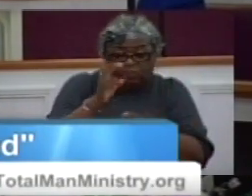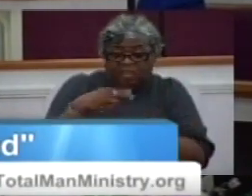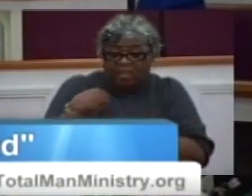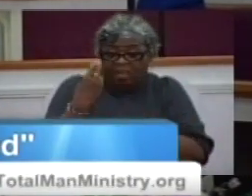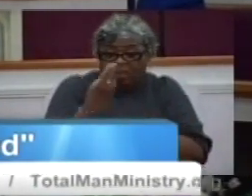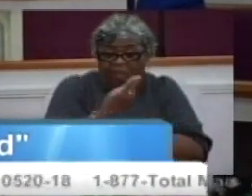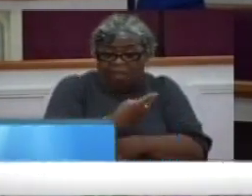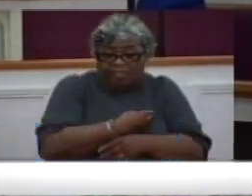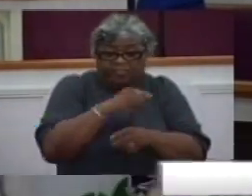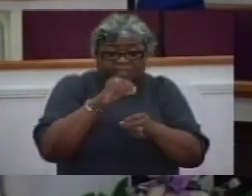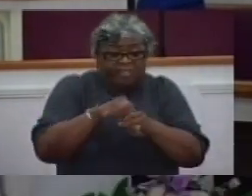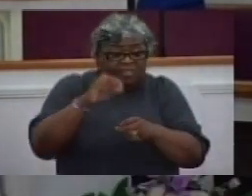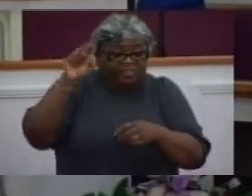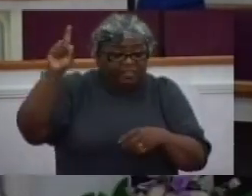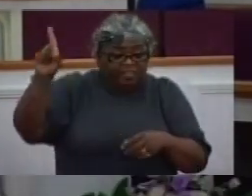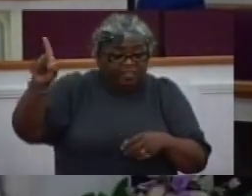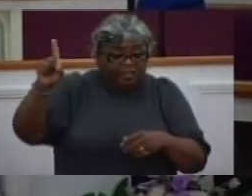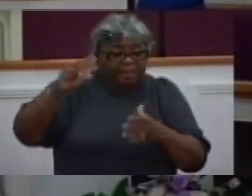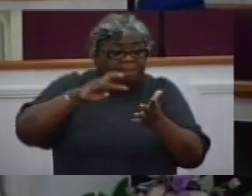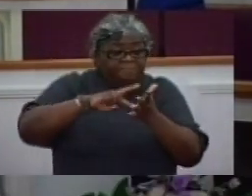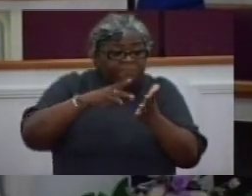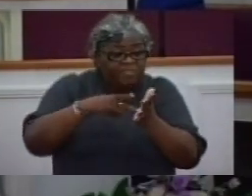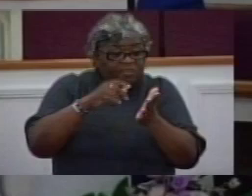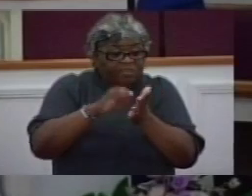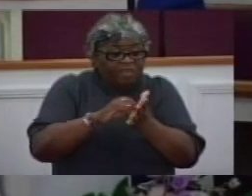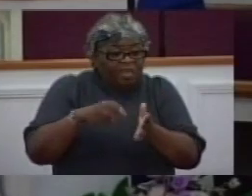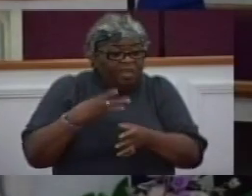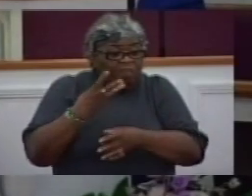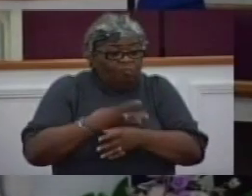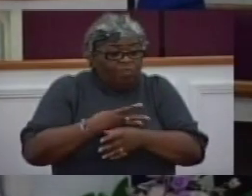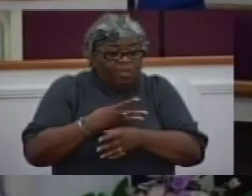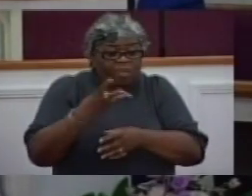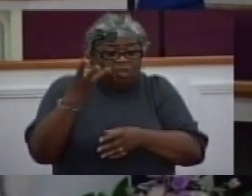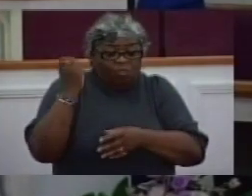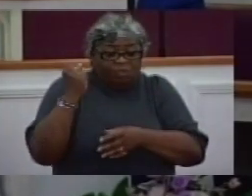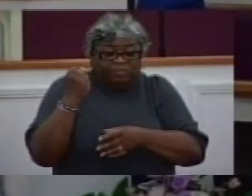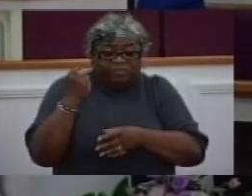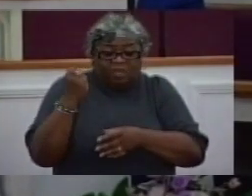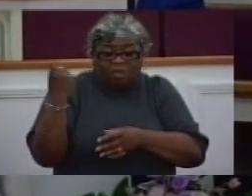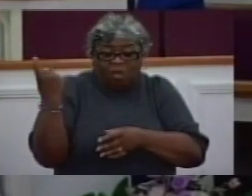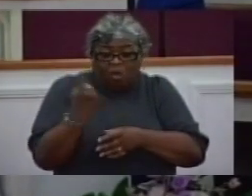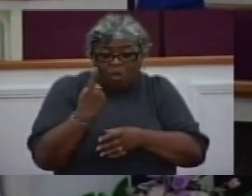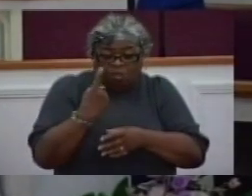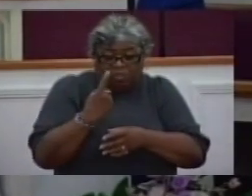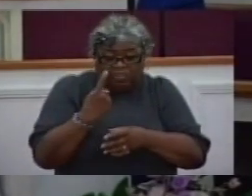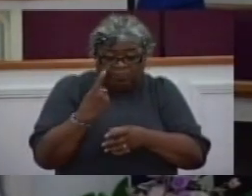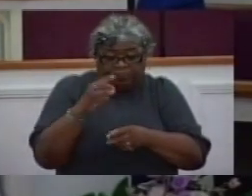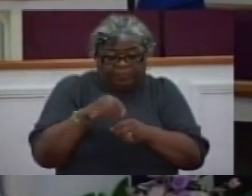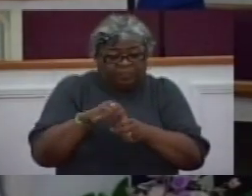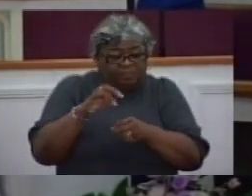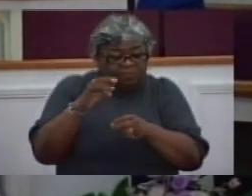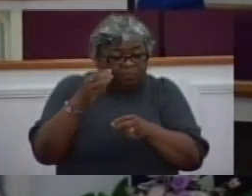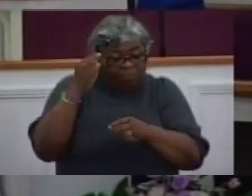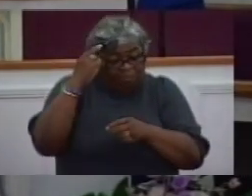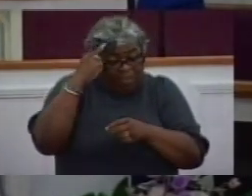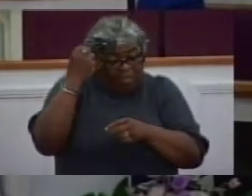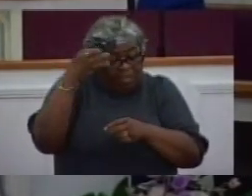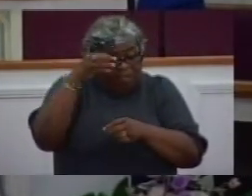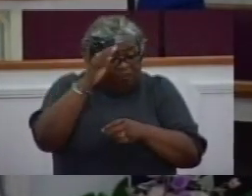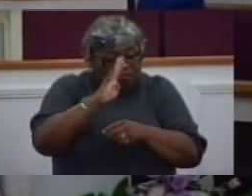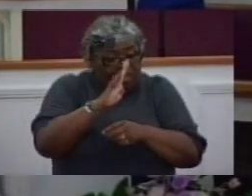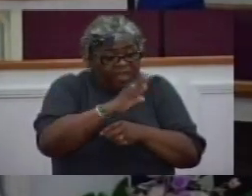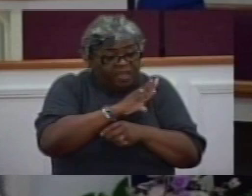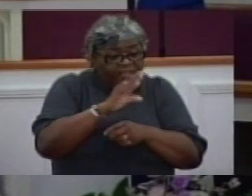us in him. Meaning that we were already seated in the mind of God, and